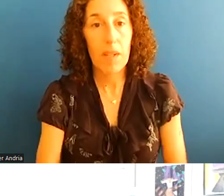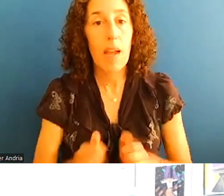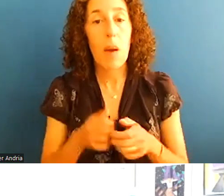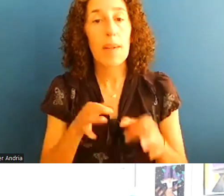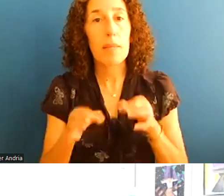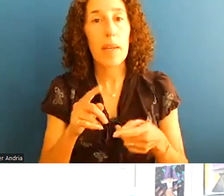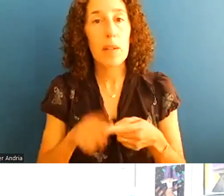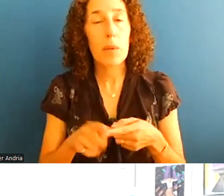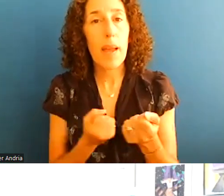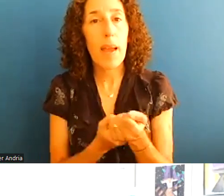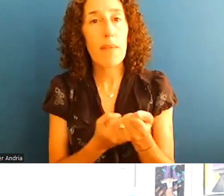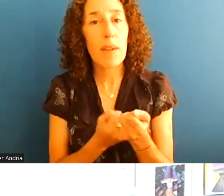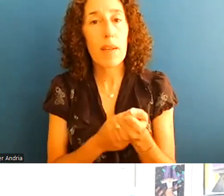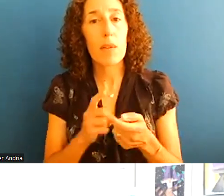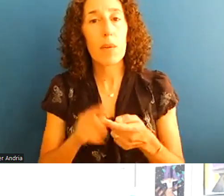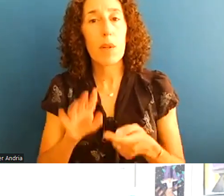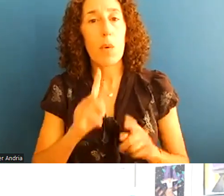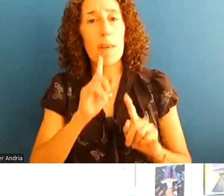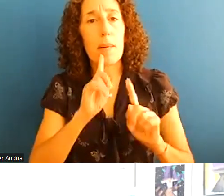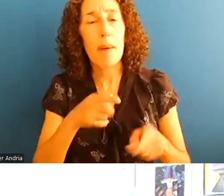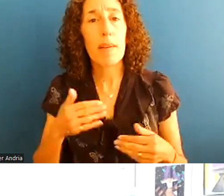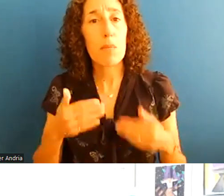response process or to the survivor?